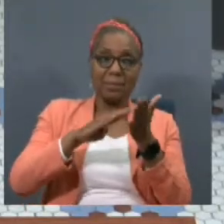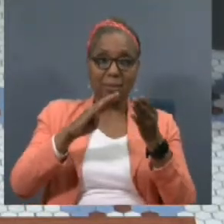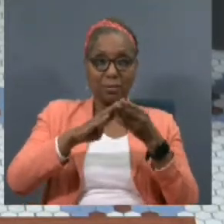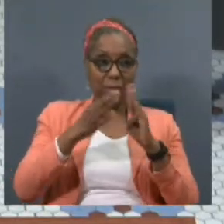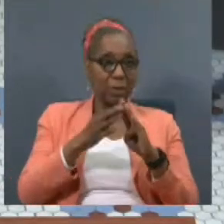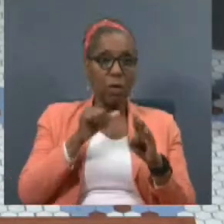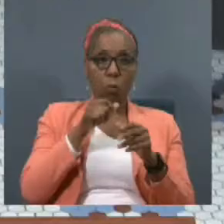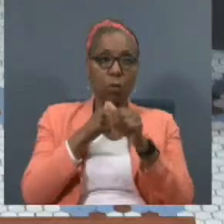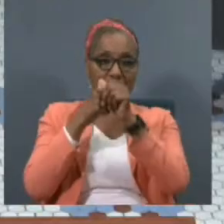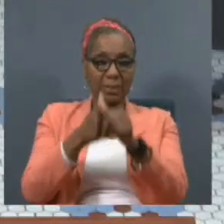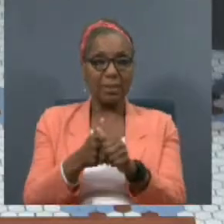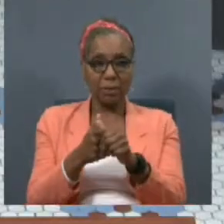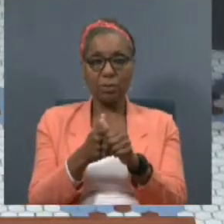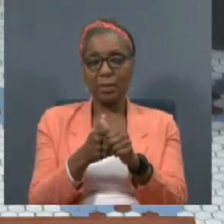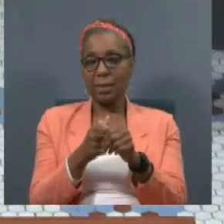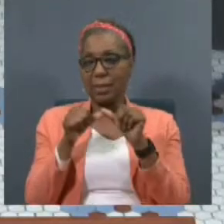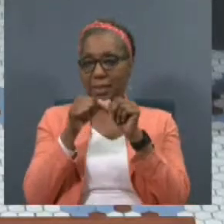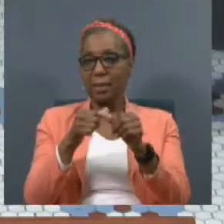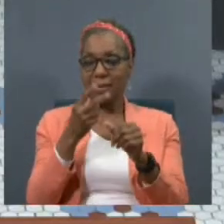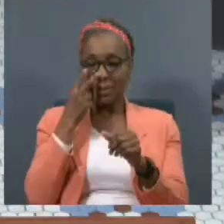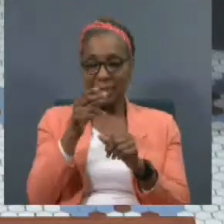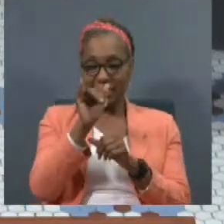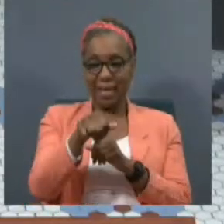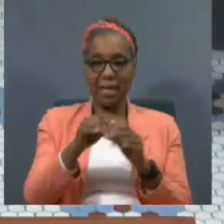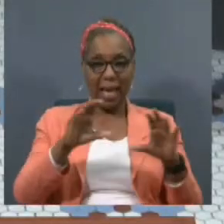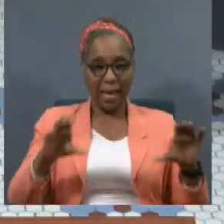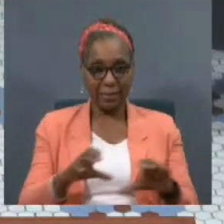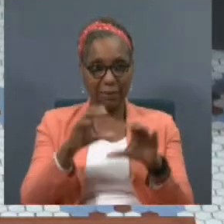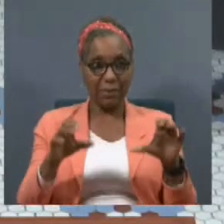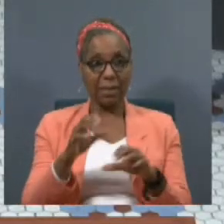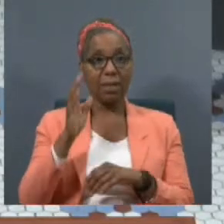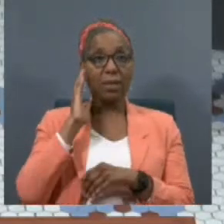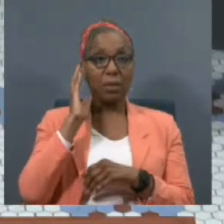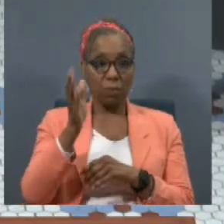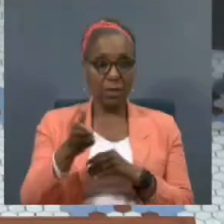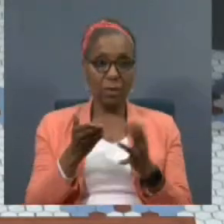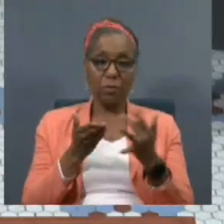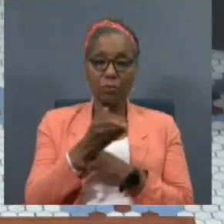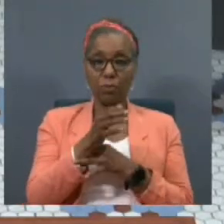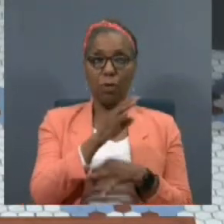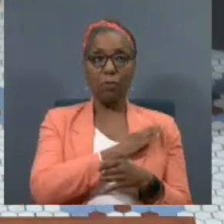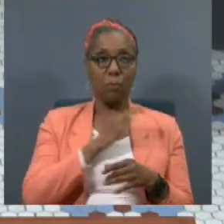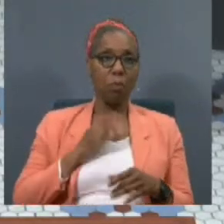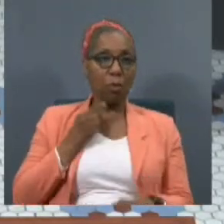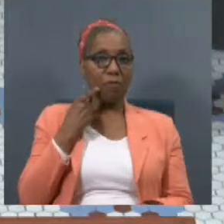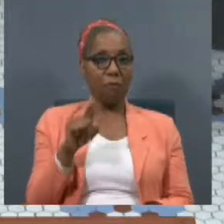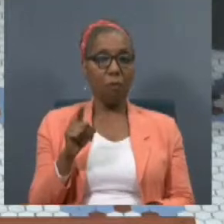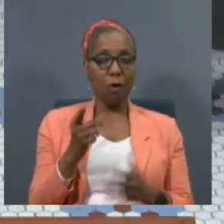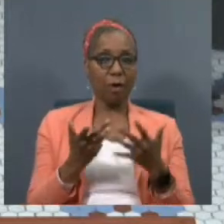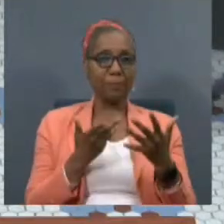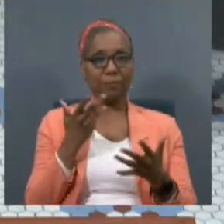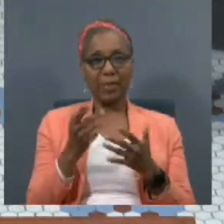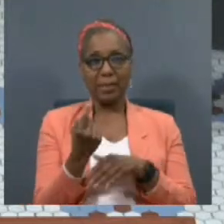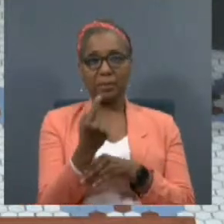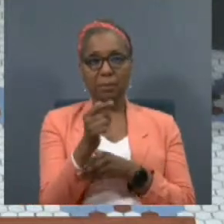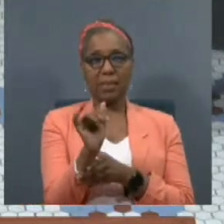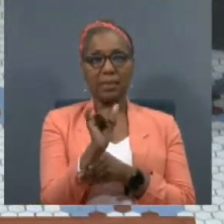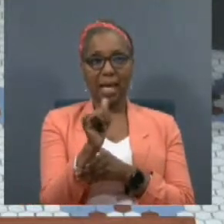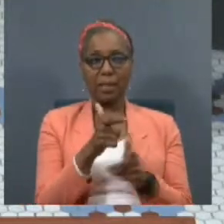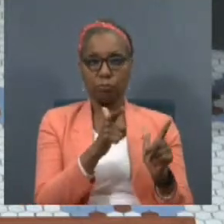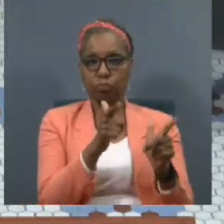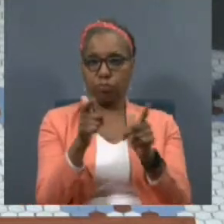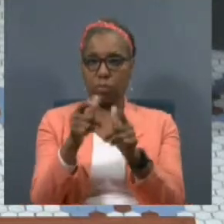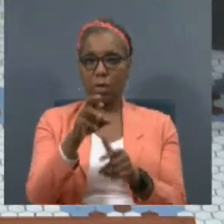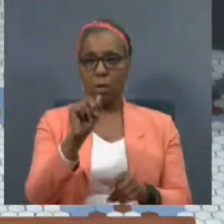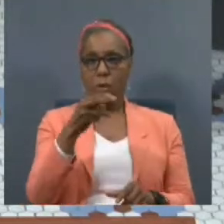going to continue to see that sort of activity, and it would absolutely go through this board for something like a shooting